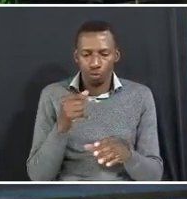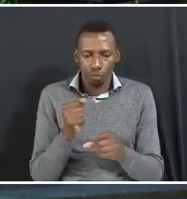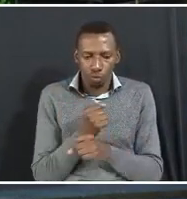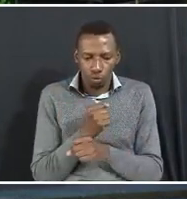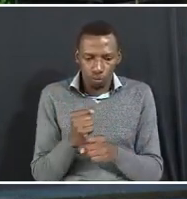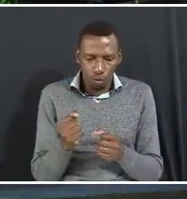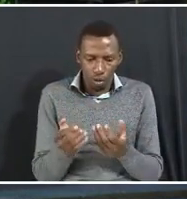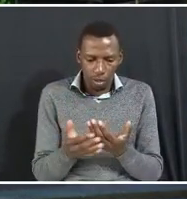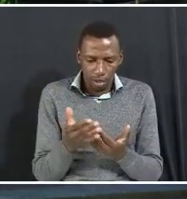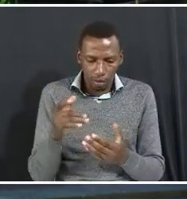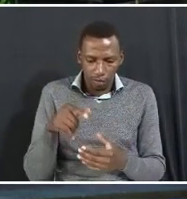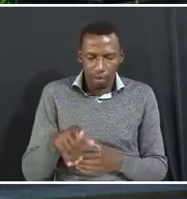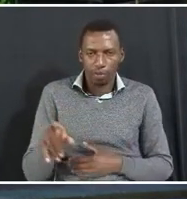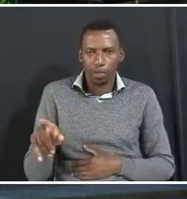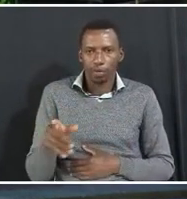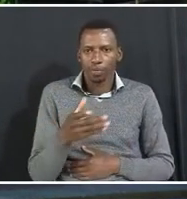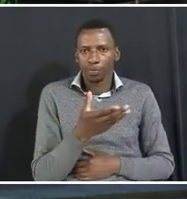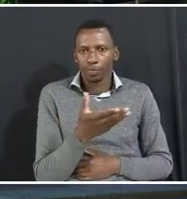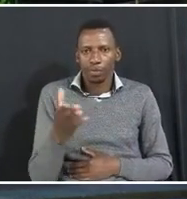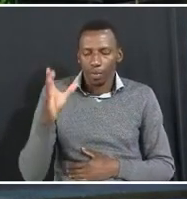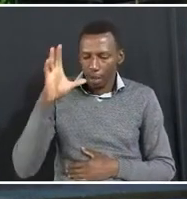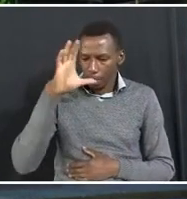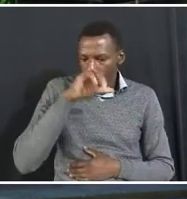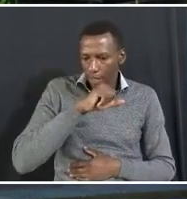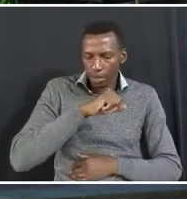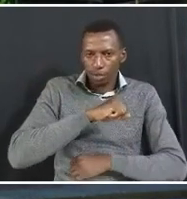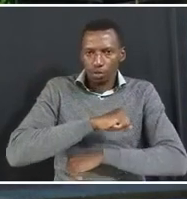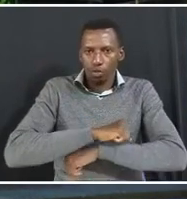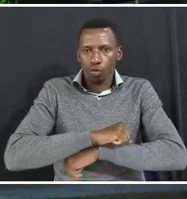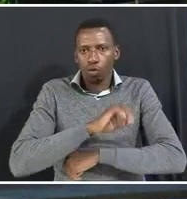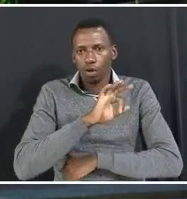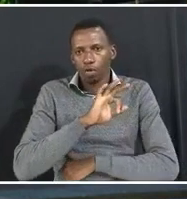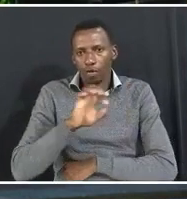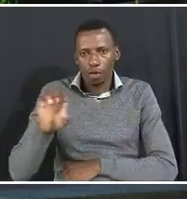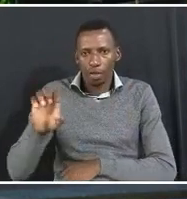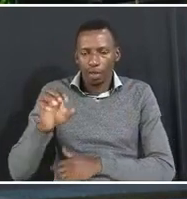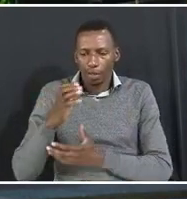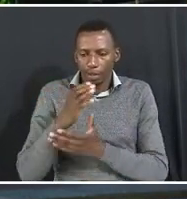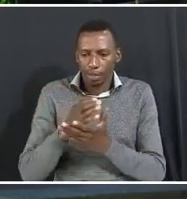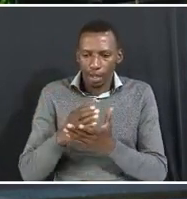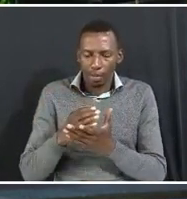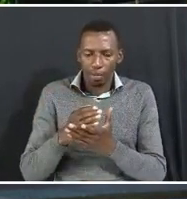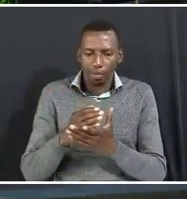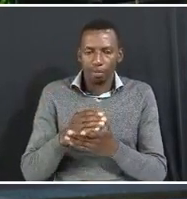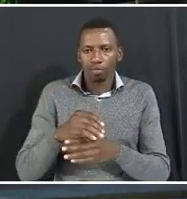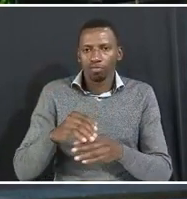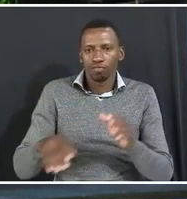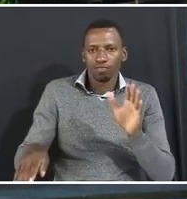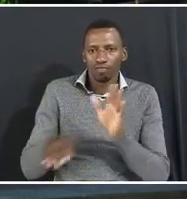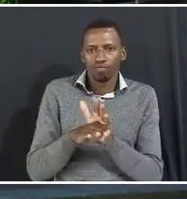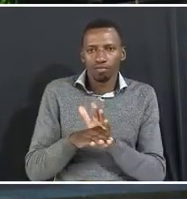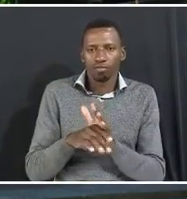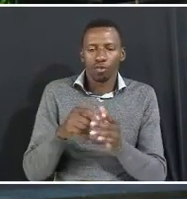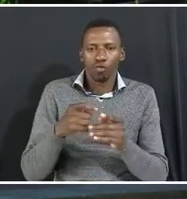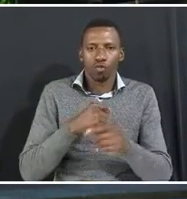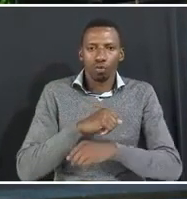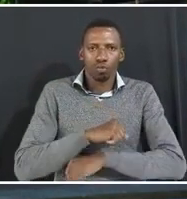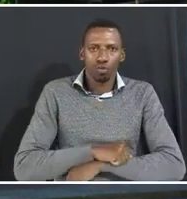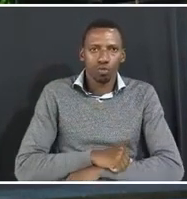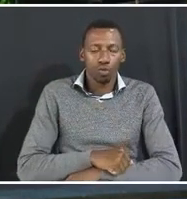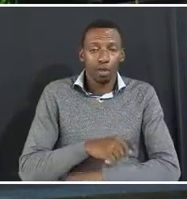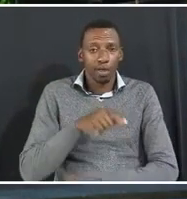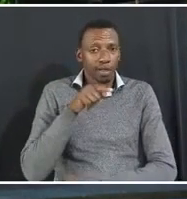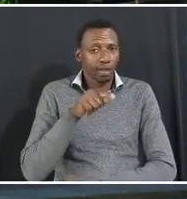themselves. And they lack school fees. Some of them are out of school. And that is an aspect which,